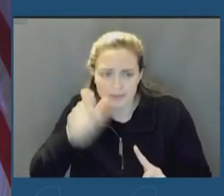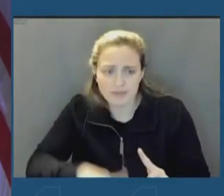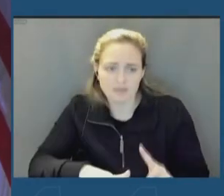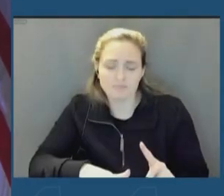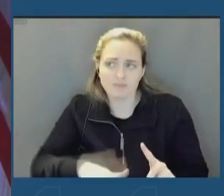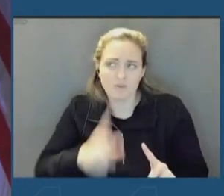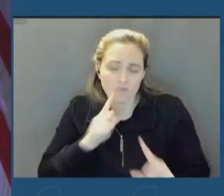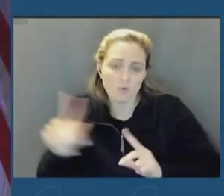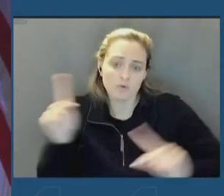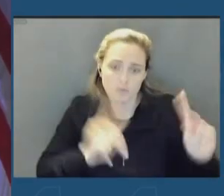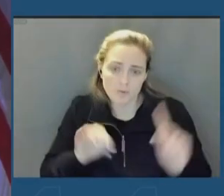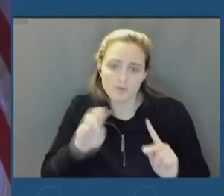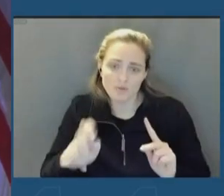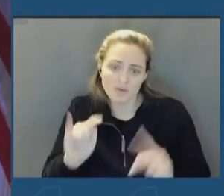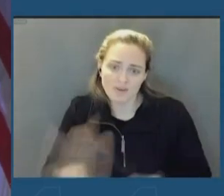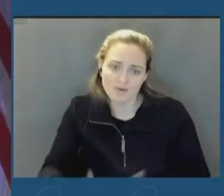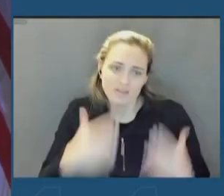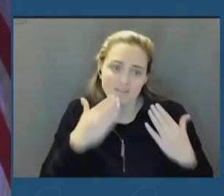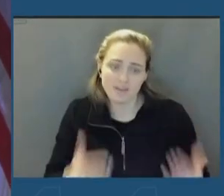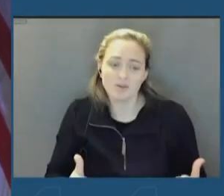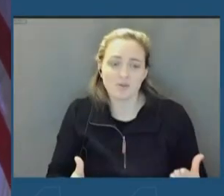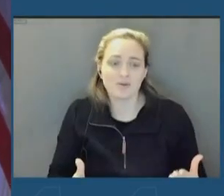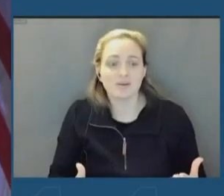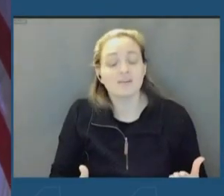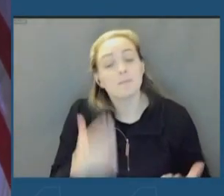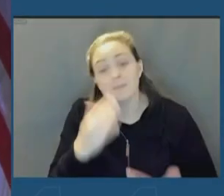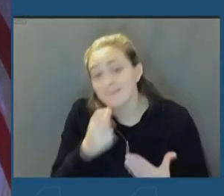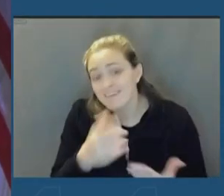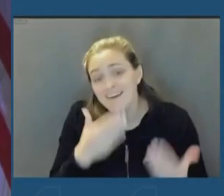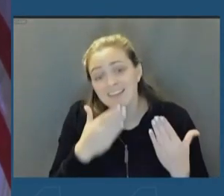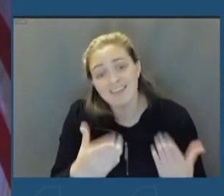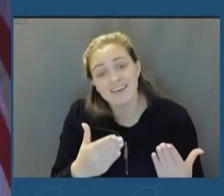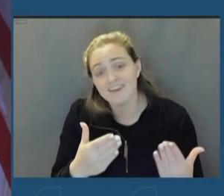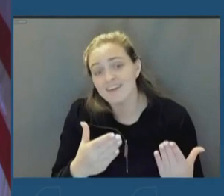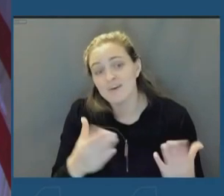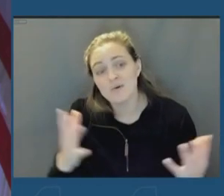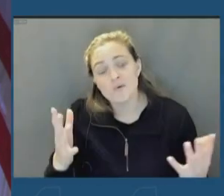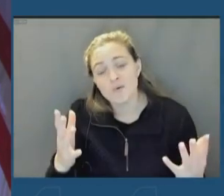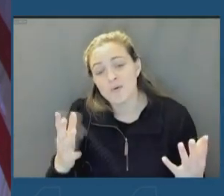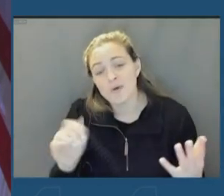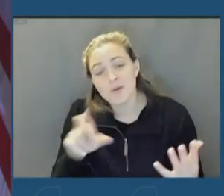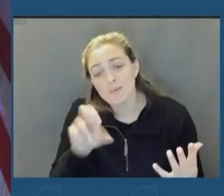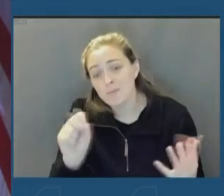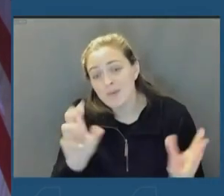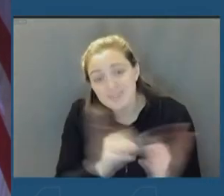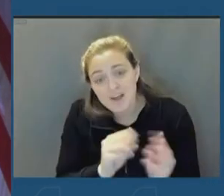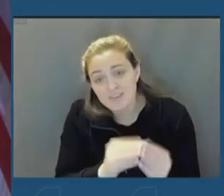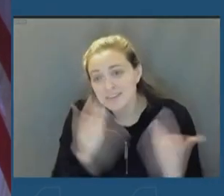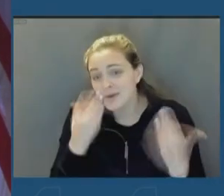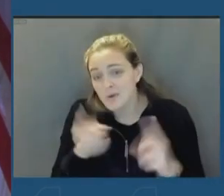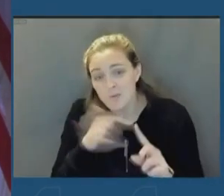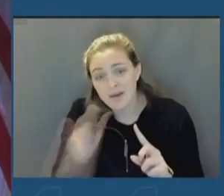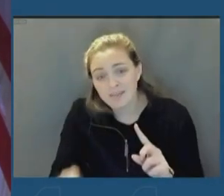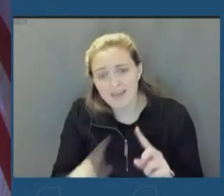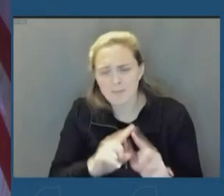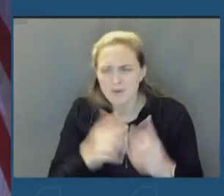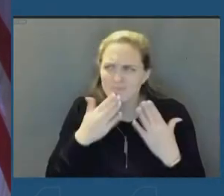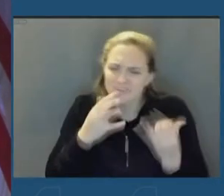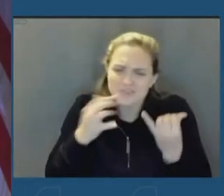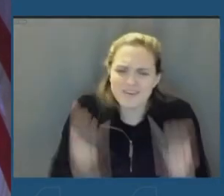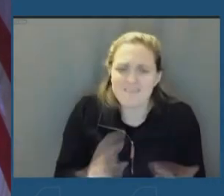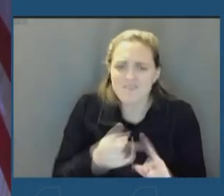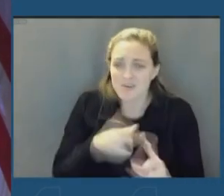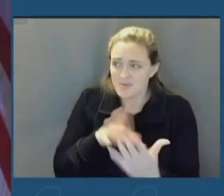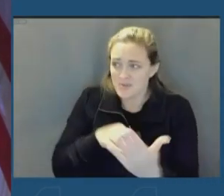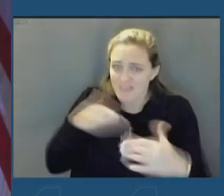of Erie County, thank you. May not have thanked you in a press conference because I didn't know about it, but I'm thanking you now, because when you find out